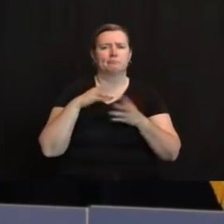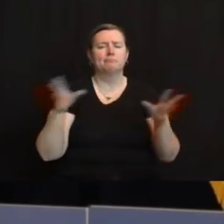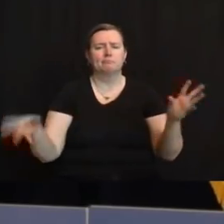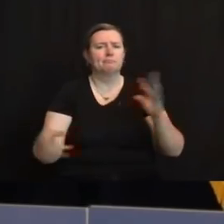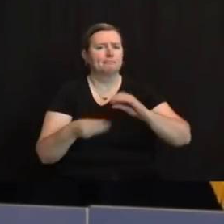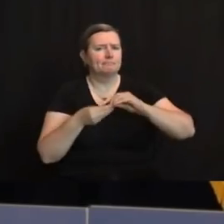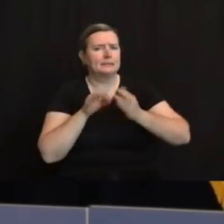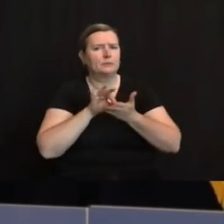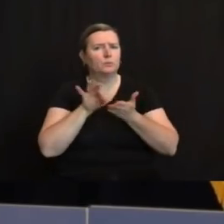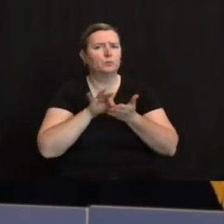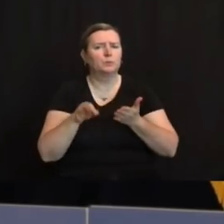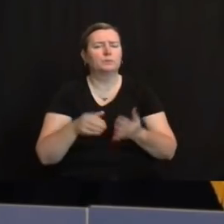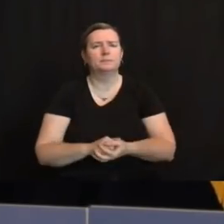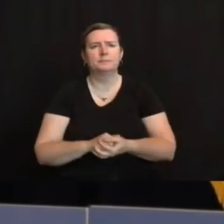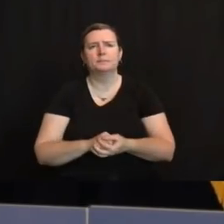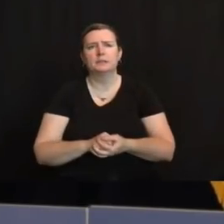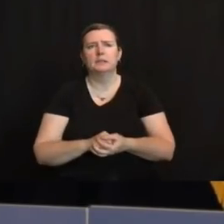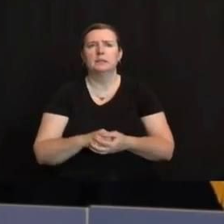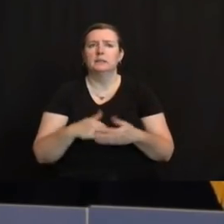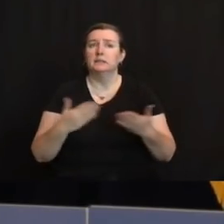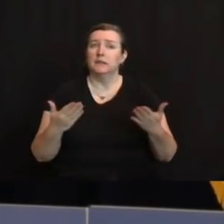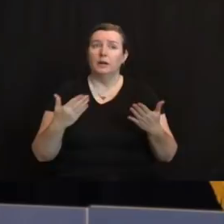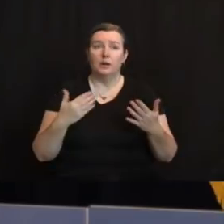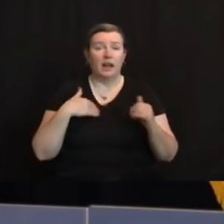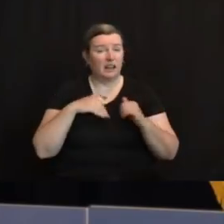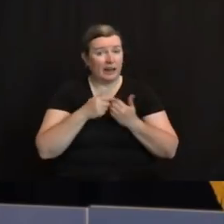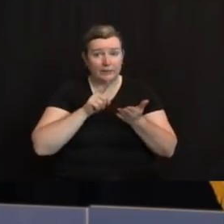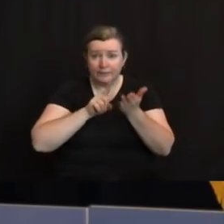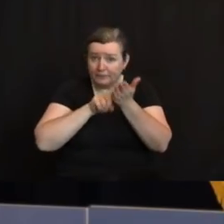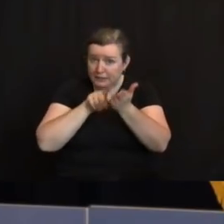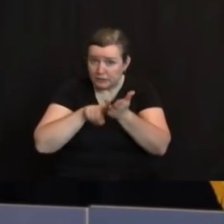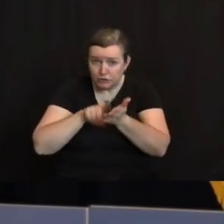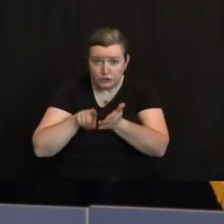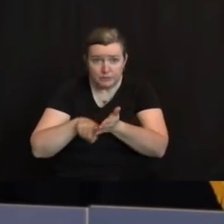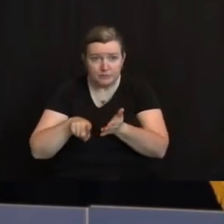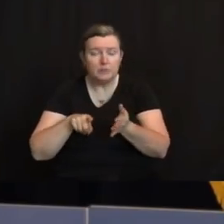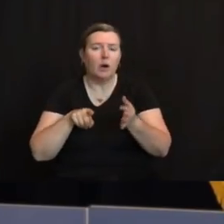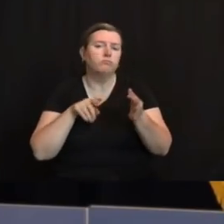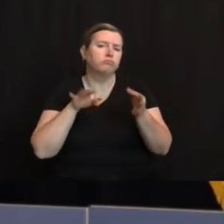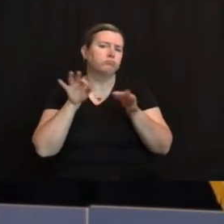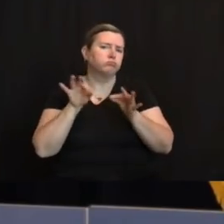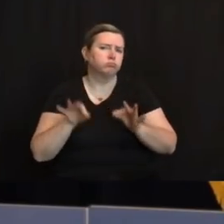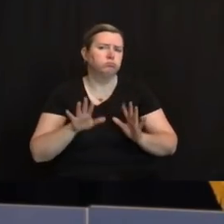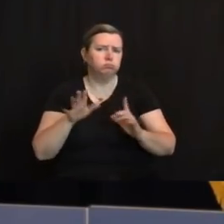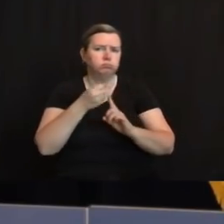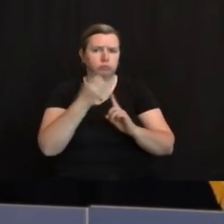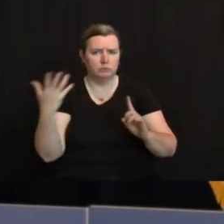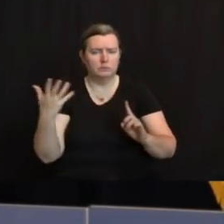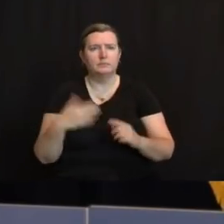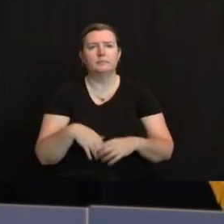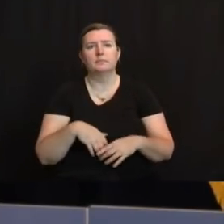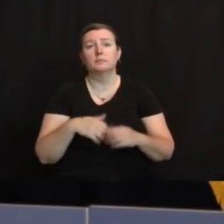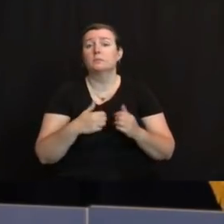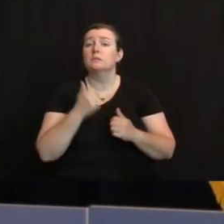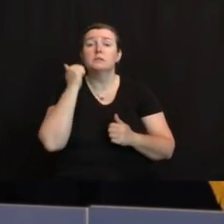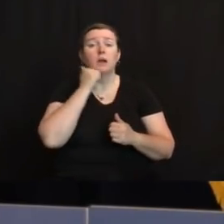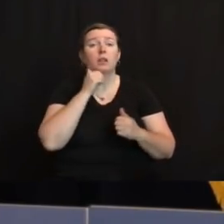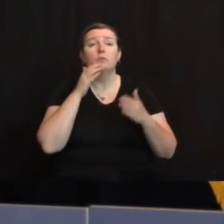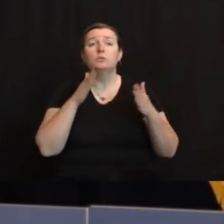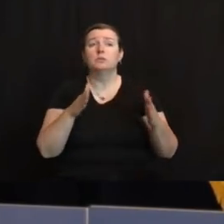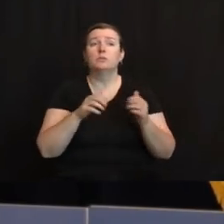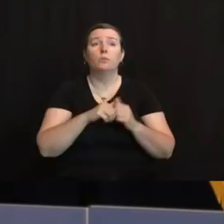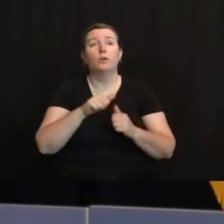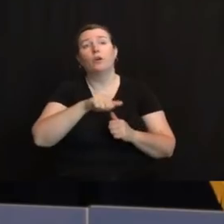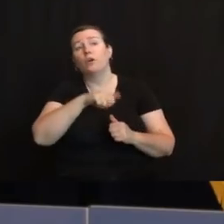do we go about this? How do we do an investigation? How do we come to that? Well, the most common way, and the way that it's been working for outbreaks for years